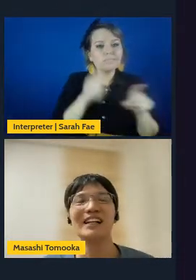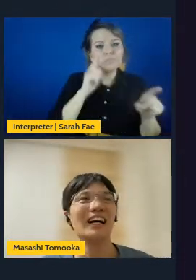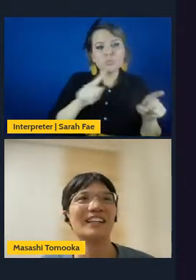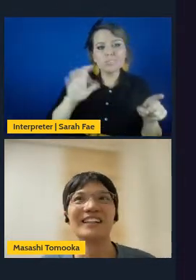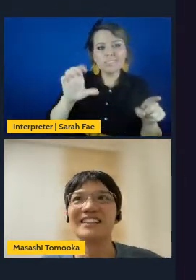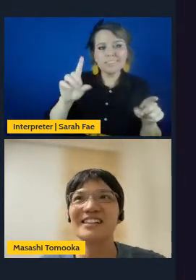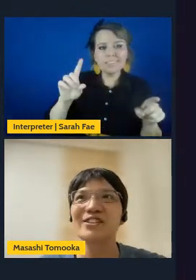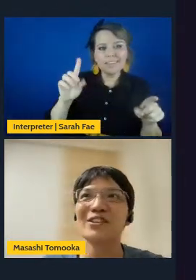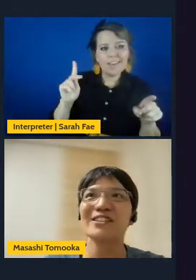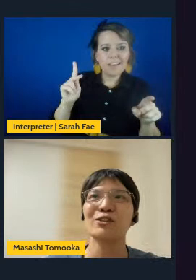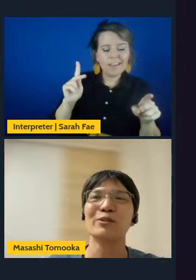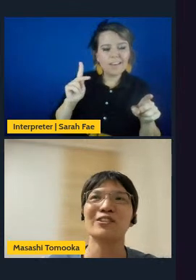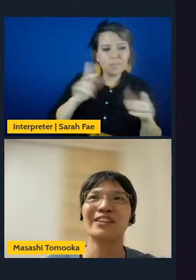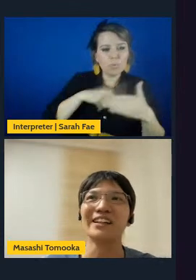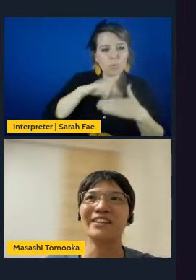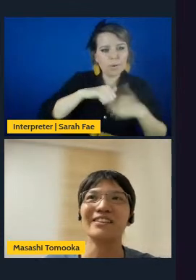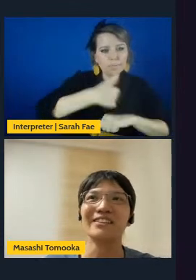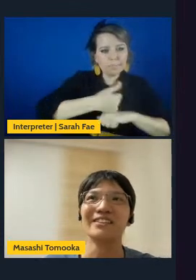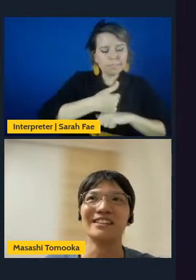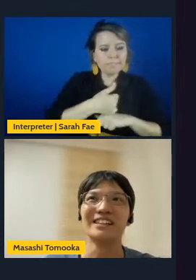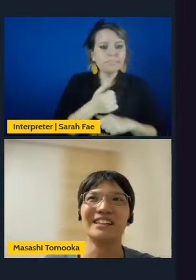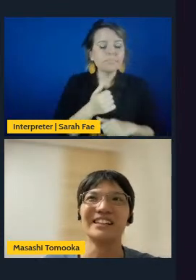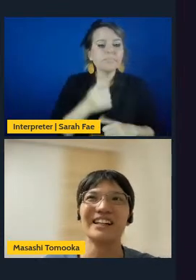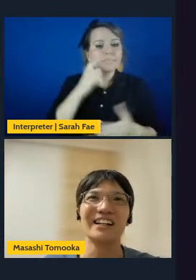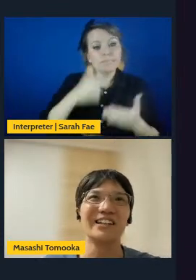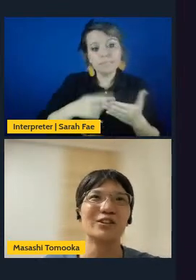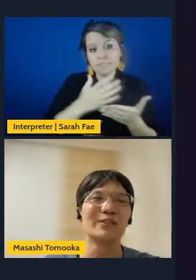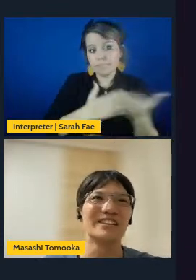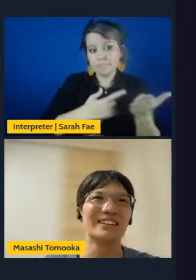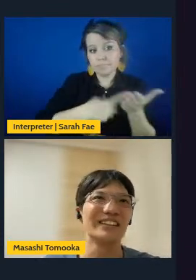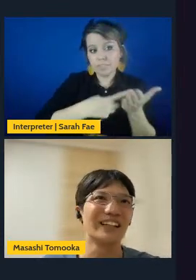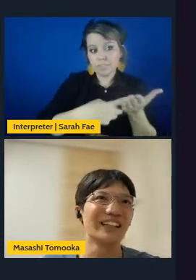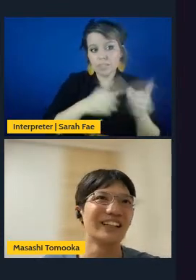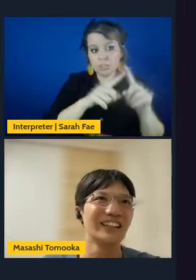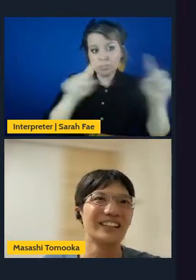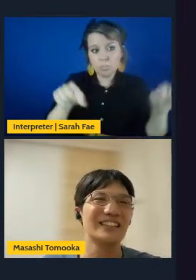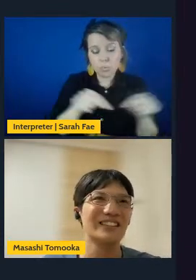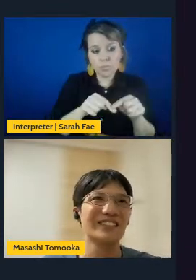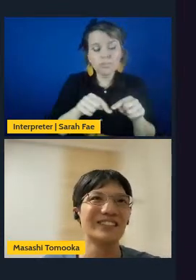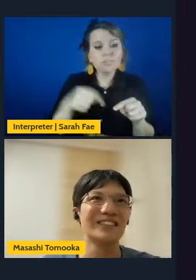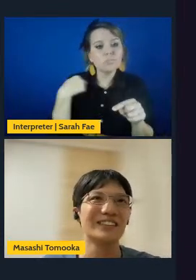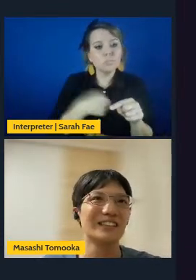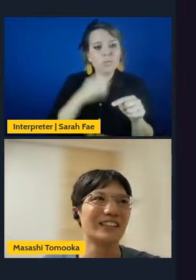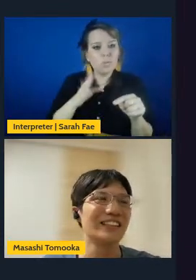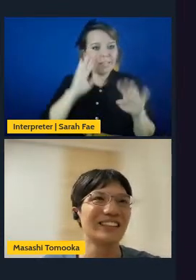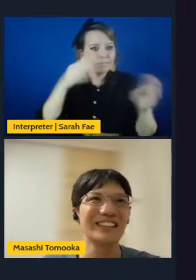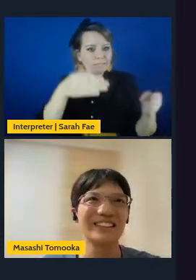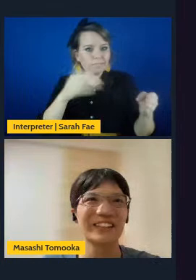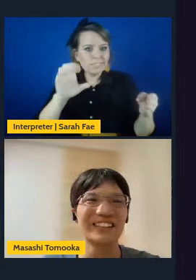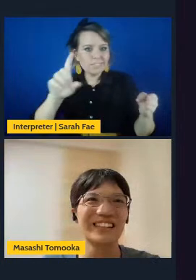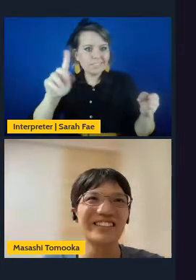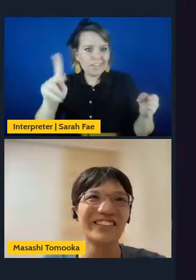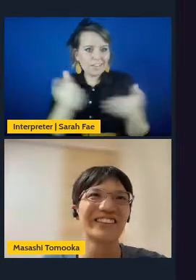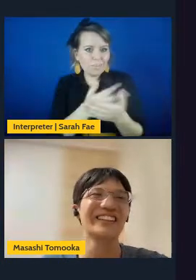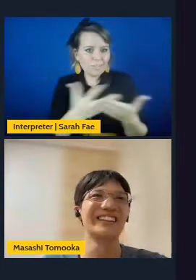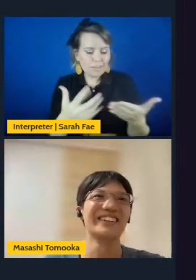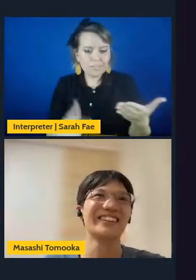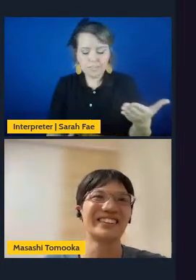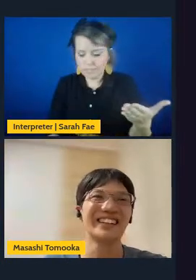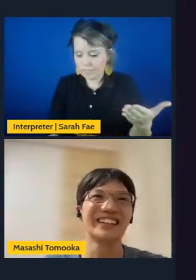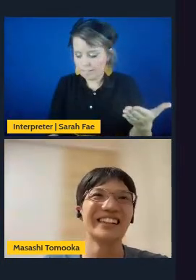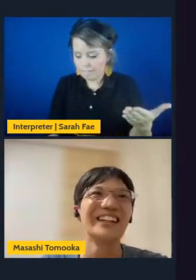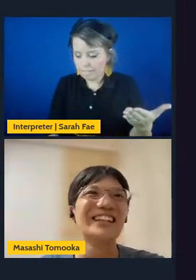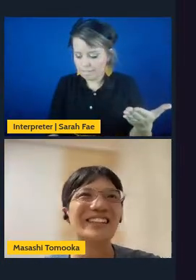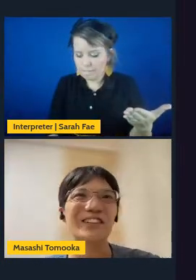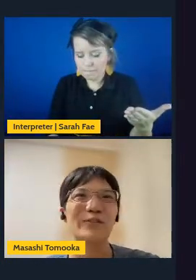because the discussion goes from front-end to the internal of the CDK. So please stay tuned in